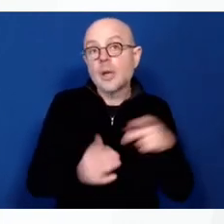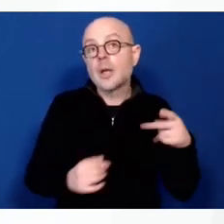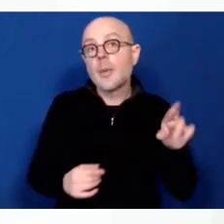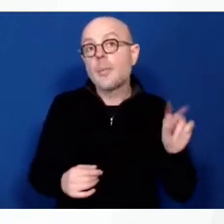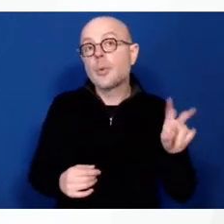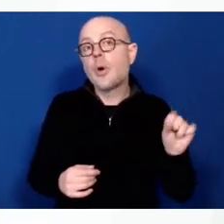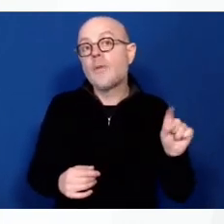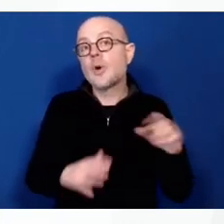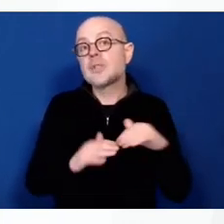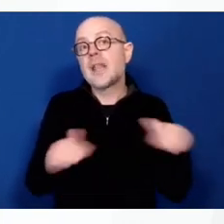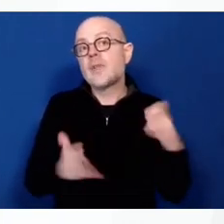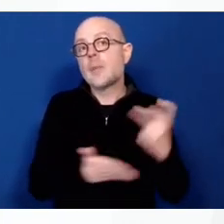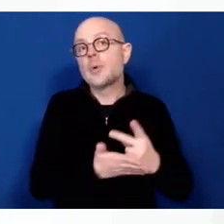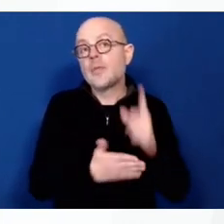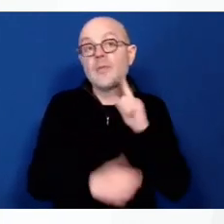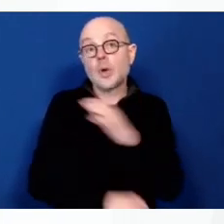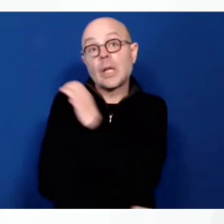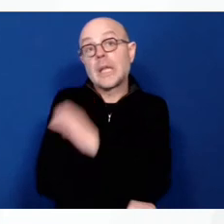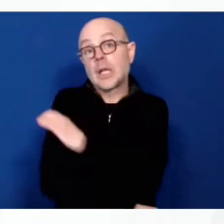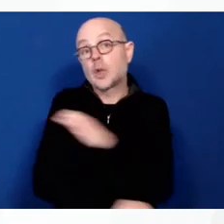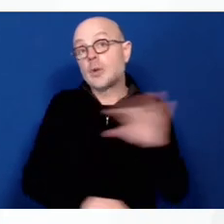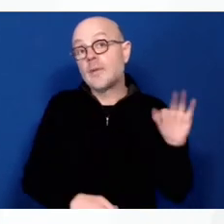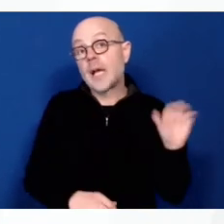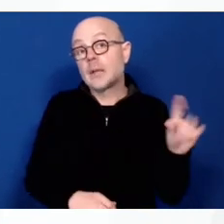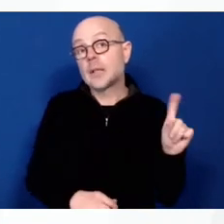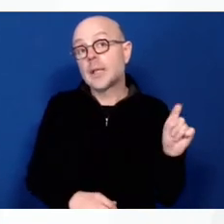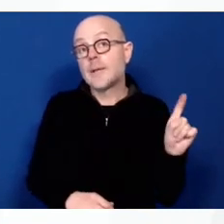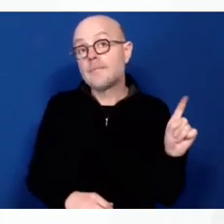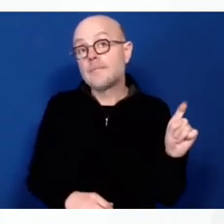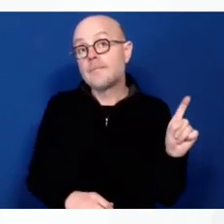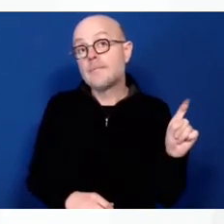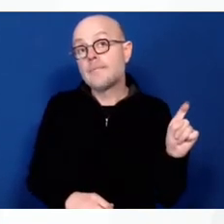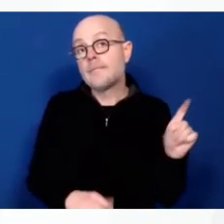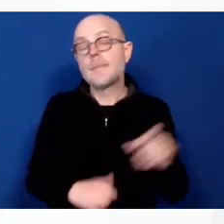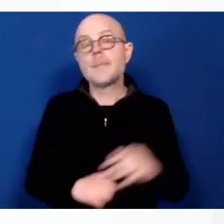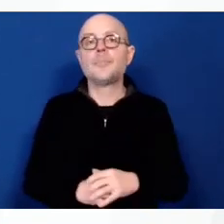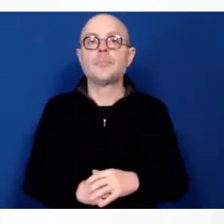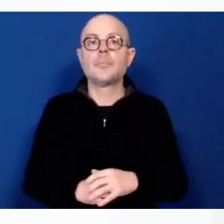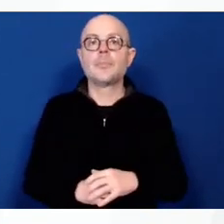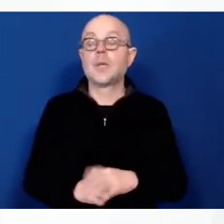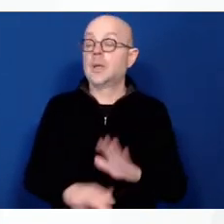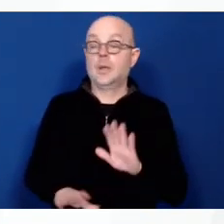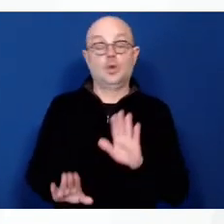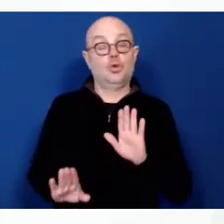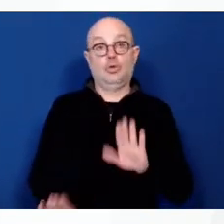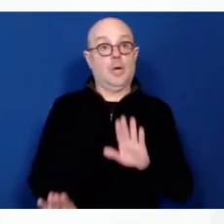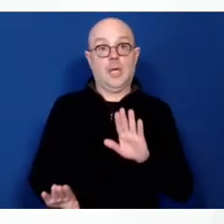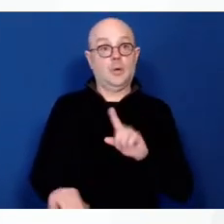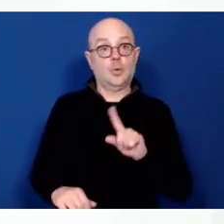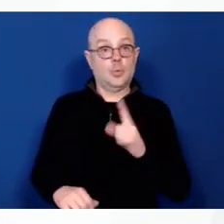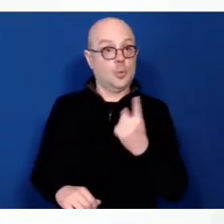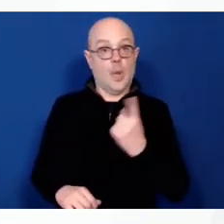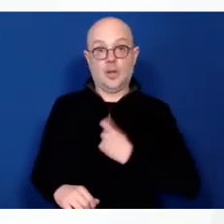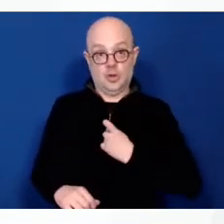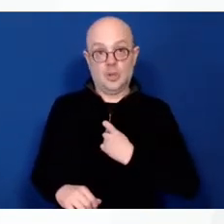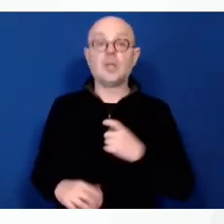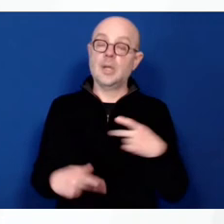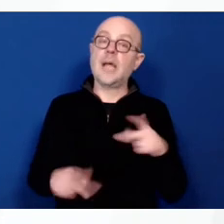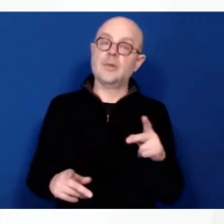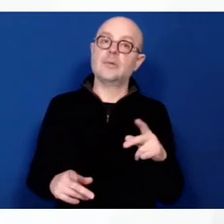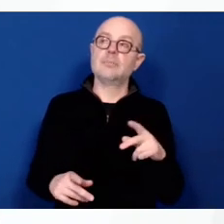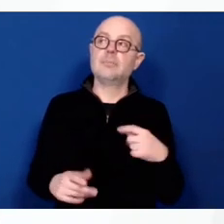full-time clinical faculty positions? That's also a great question and allows me to discuss a little bit the fact